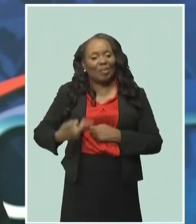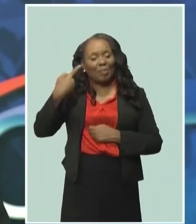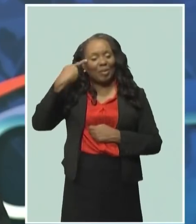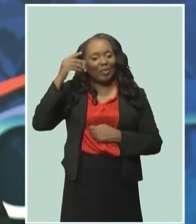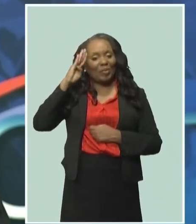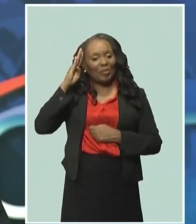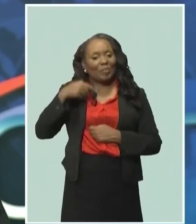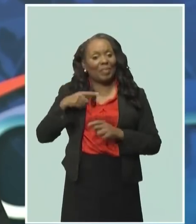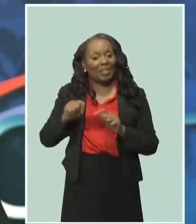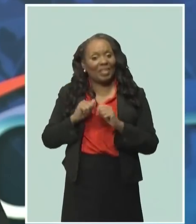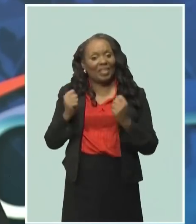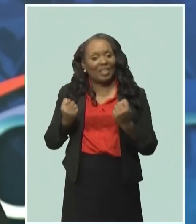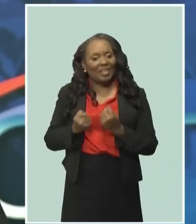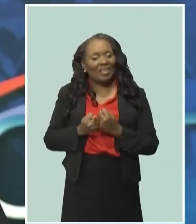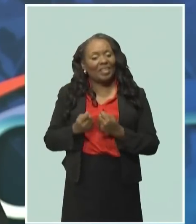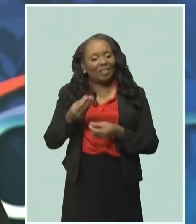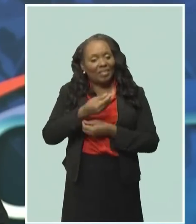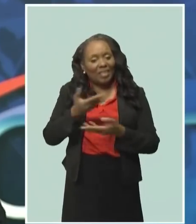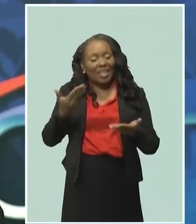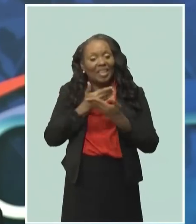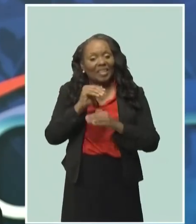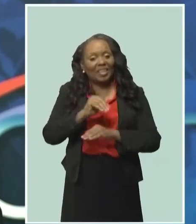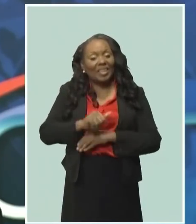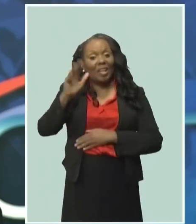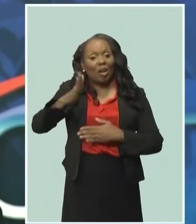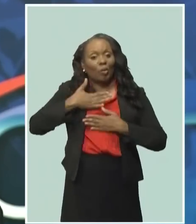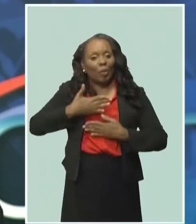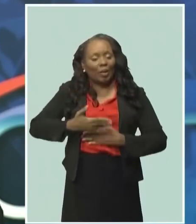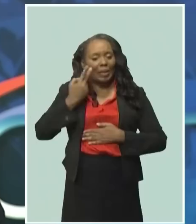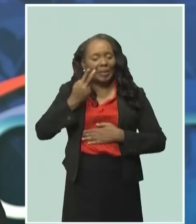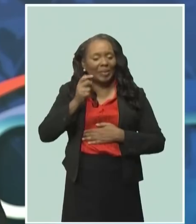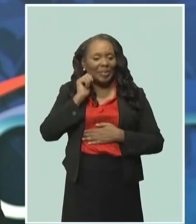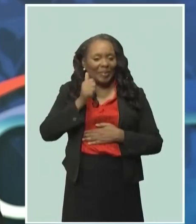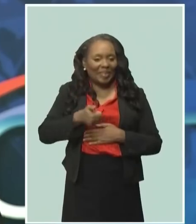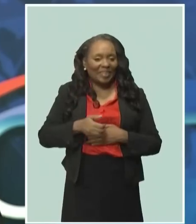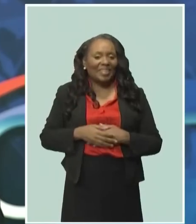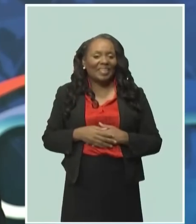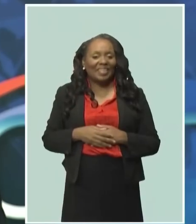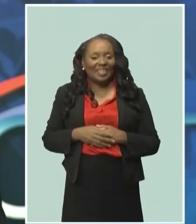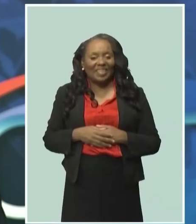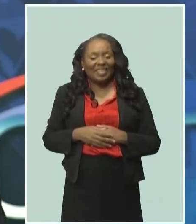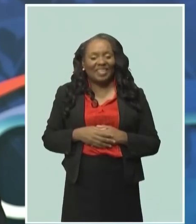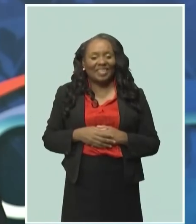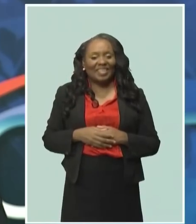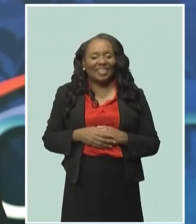I'm Pearson Bowen. For the crew, to all of you, good night. By God's will, we'll see you tomorrow.